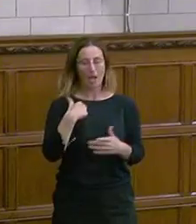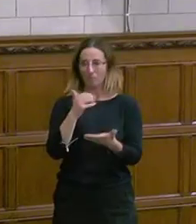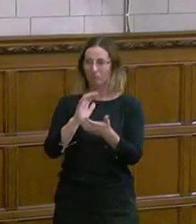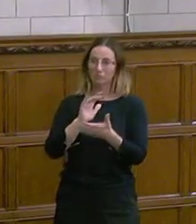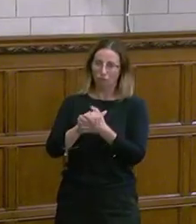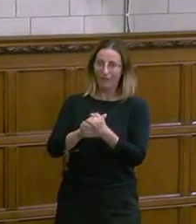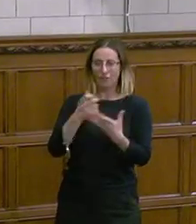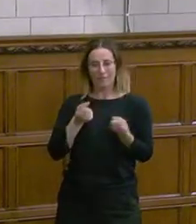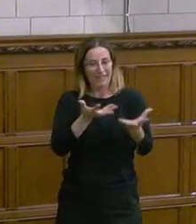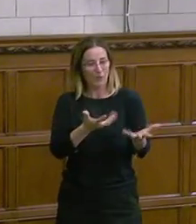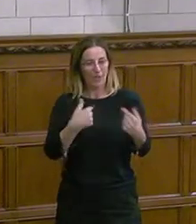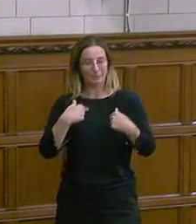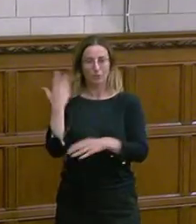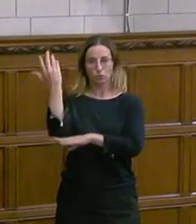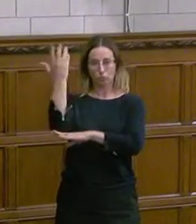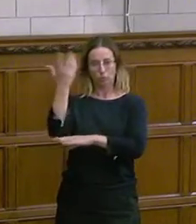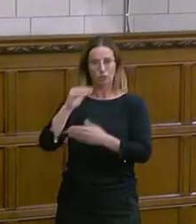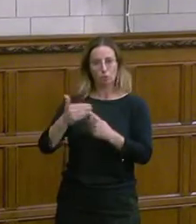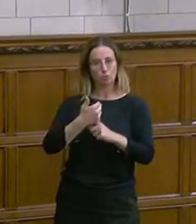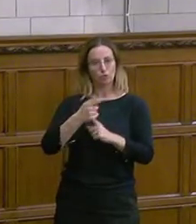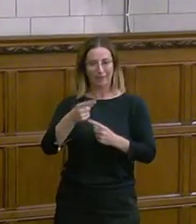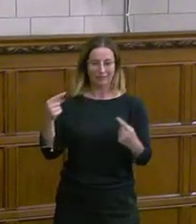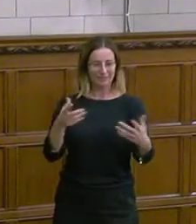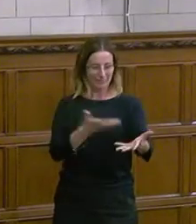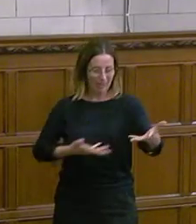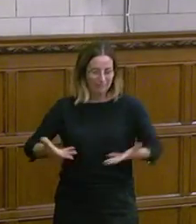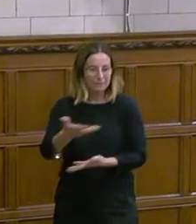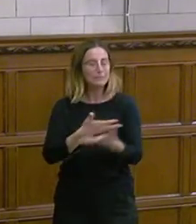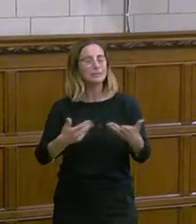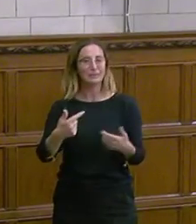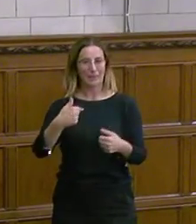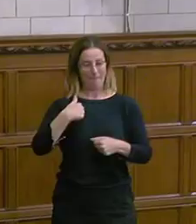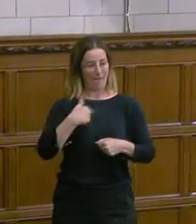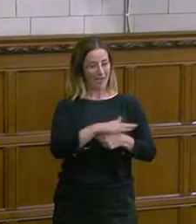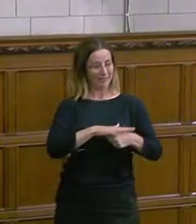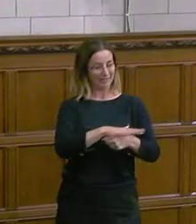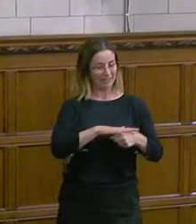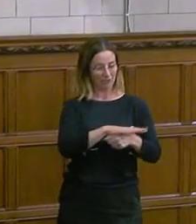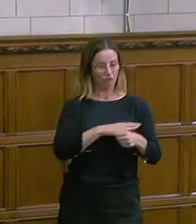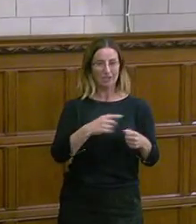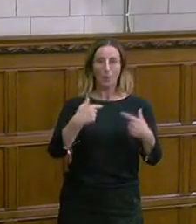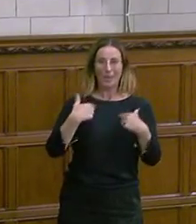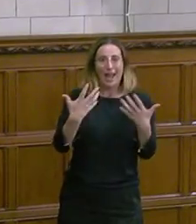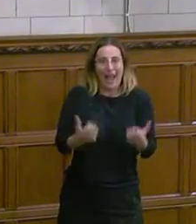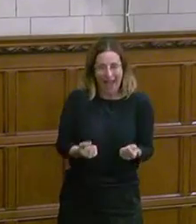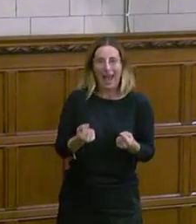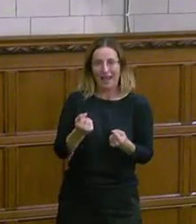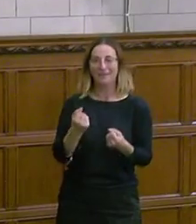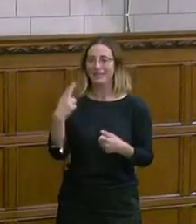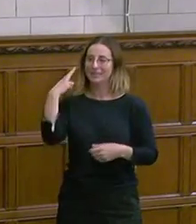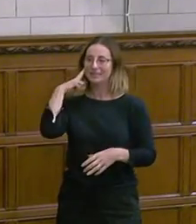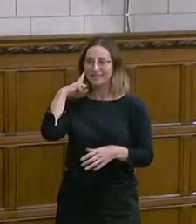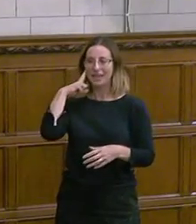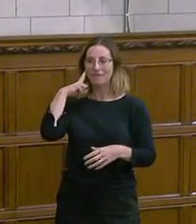giving way and to my honourable friend for securing this debate. In my constituency, the Notty Ash Primary School provides such a deaf resource base for